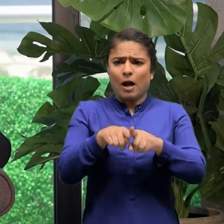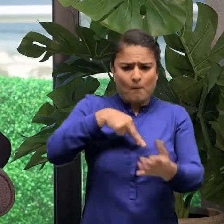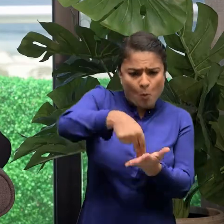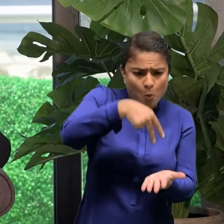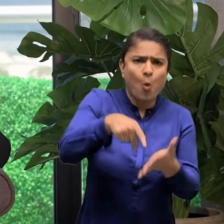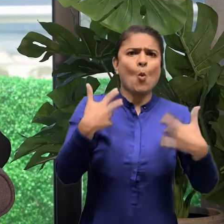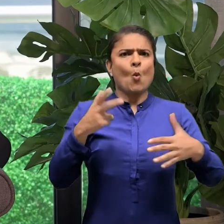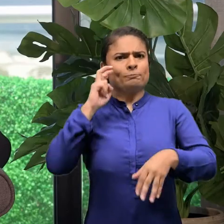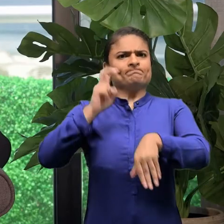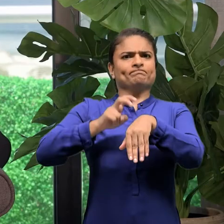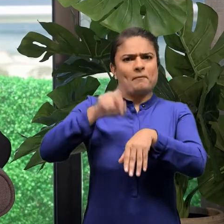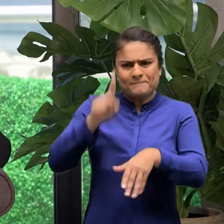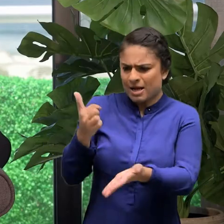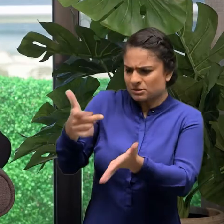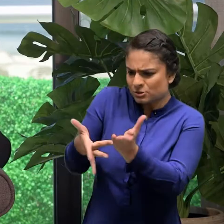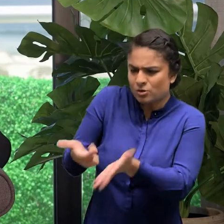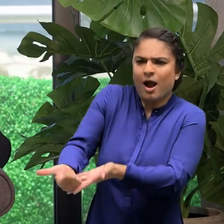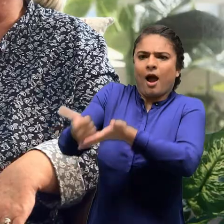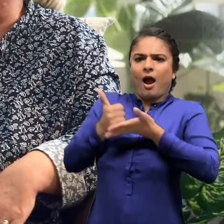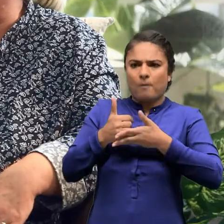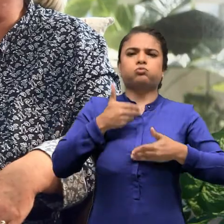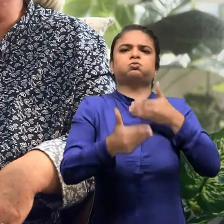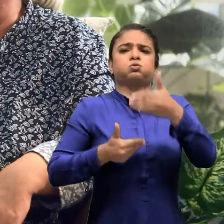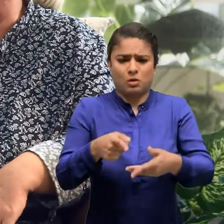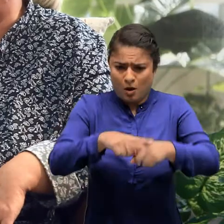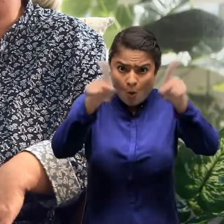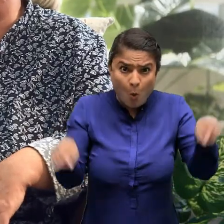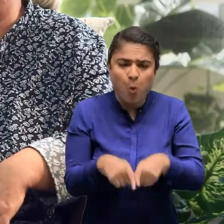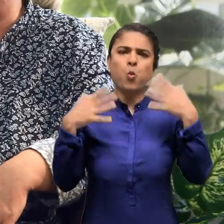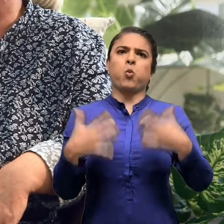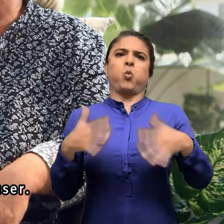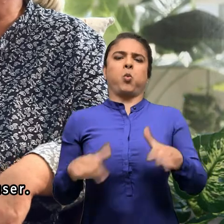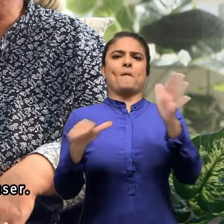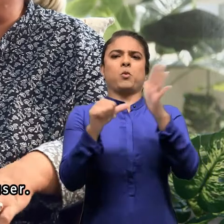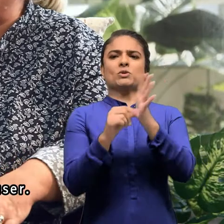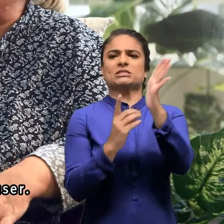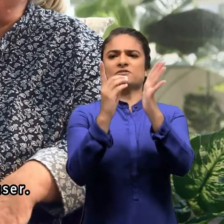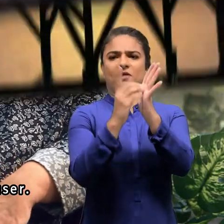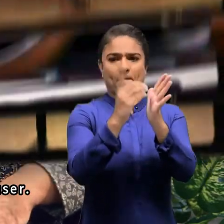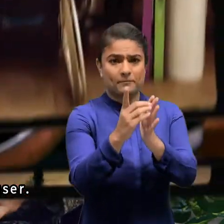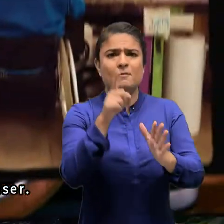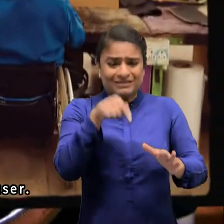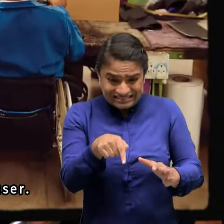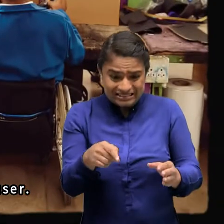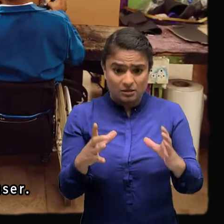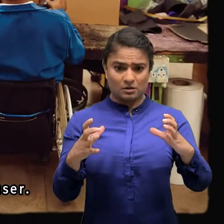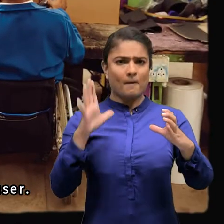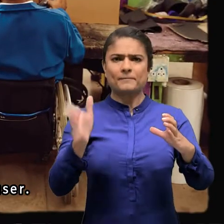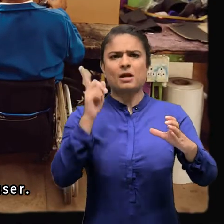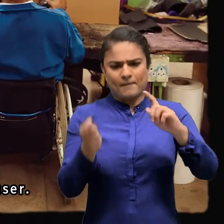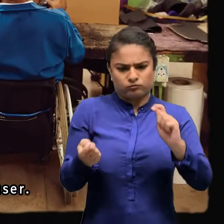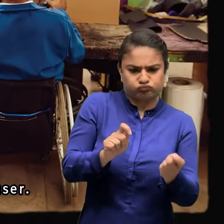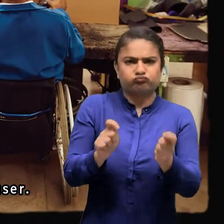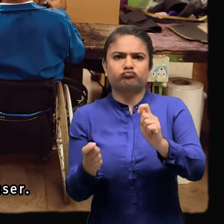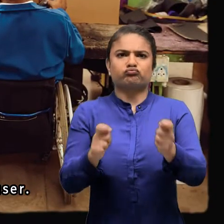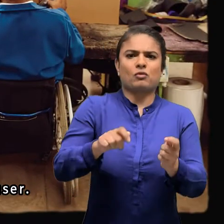crawling and walking if that's necessary. But the most important part of all this is it must be adjustable and appropriate for